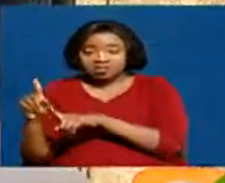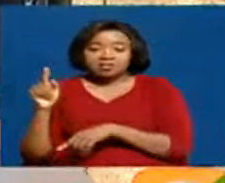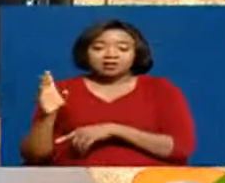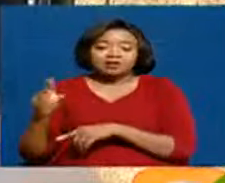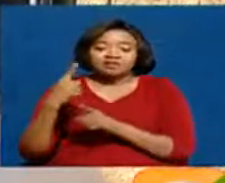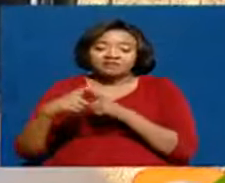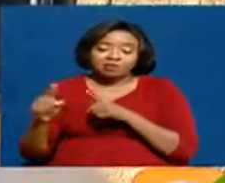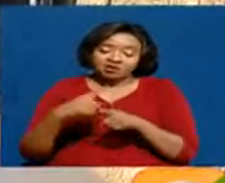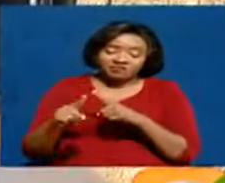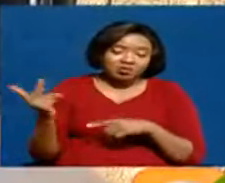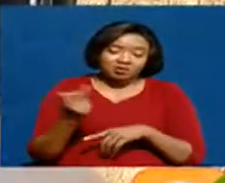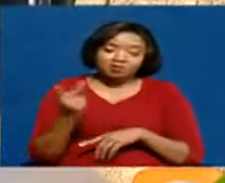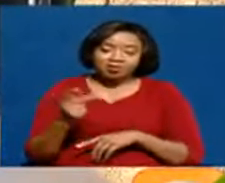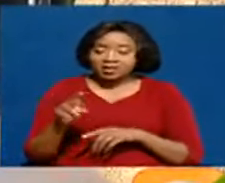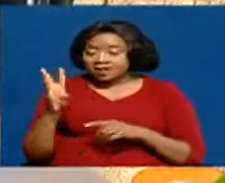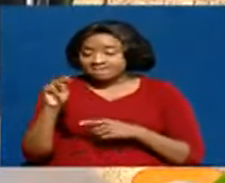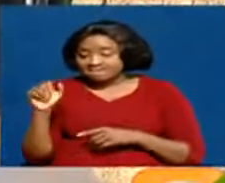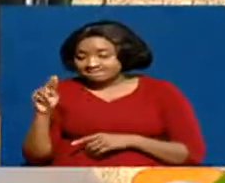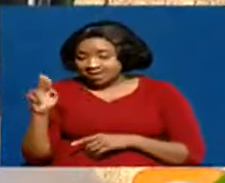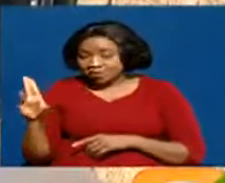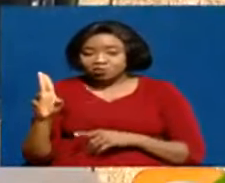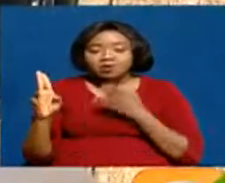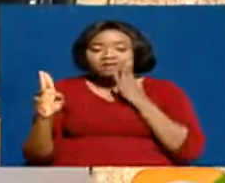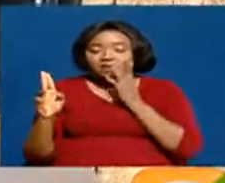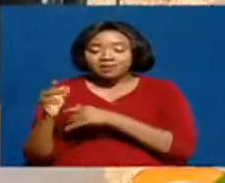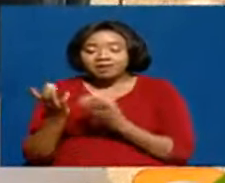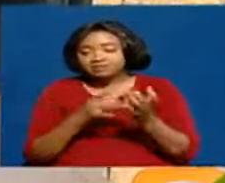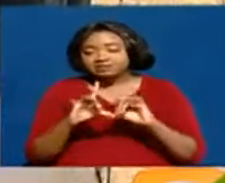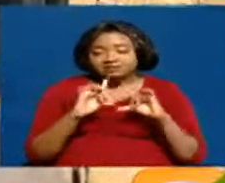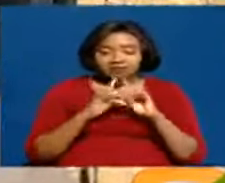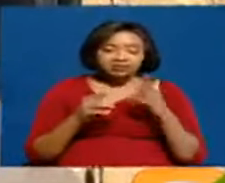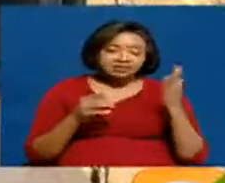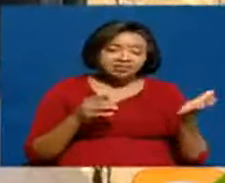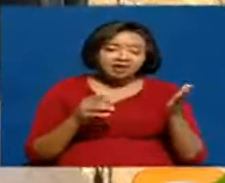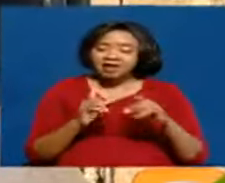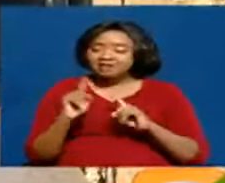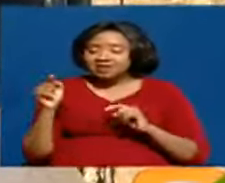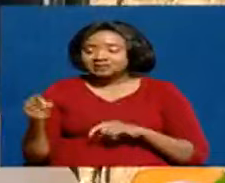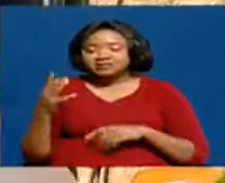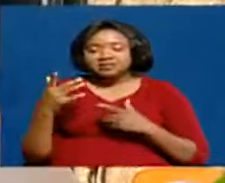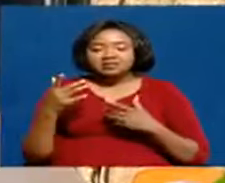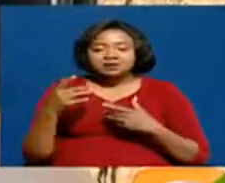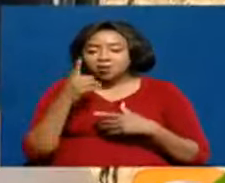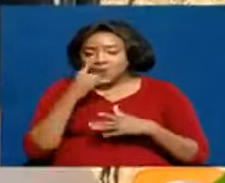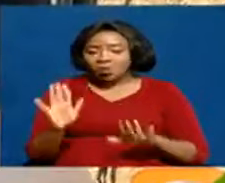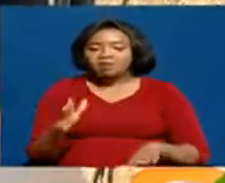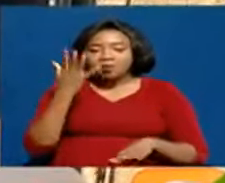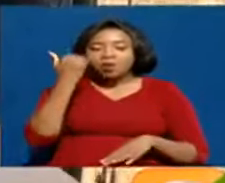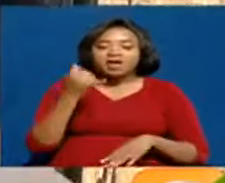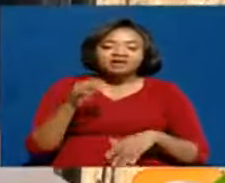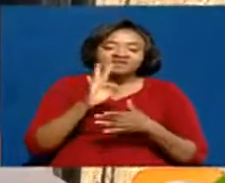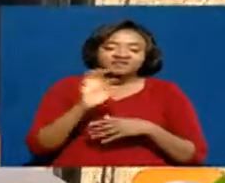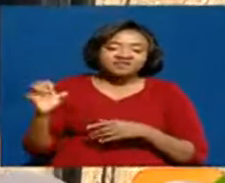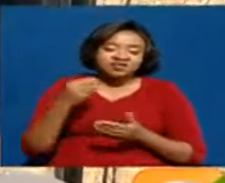secondary. Alikuwa amekosa school fees. Mamake ni hustler, by the way, anauza sambusa pale hivi Kasarani. Sasa alikuwa ametuma school fees nyumbani. Sasa si